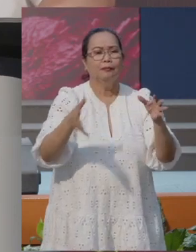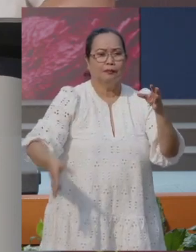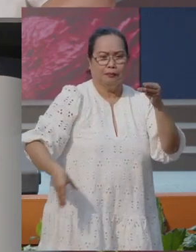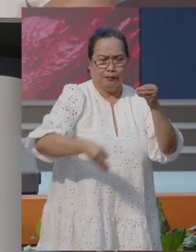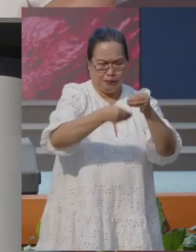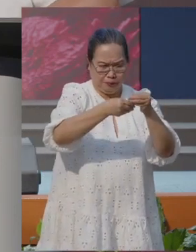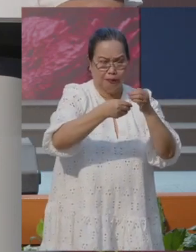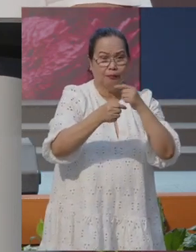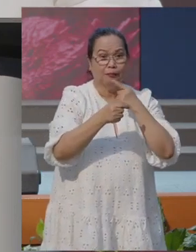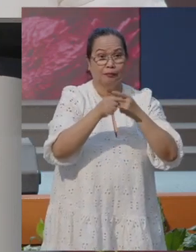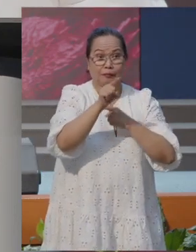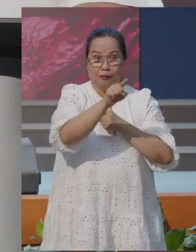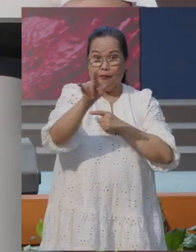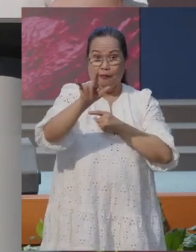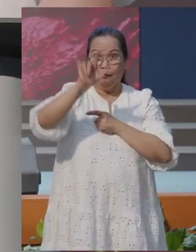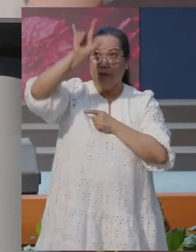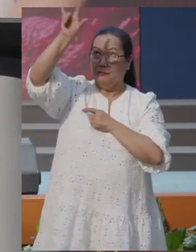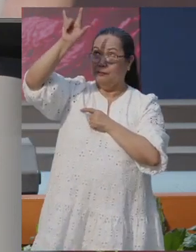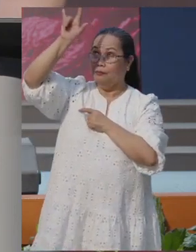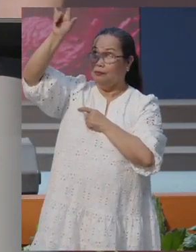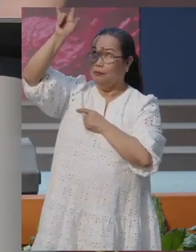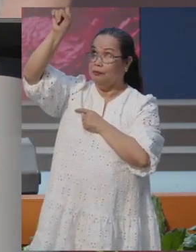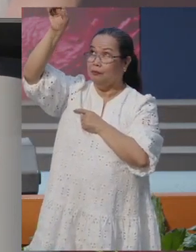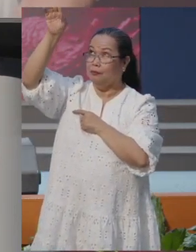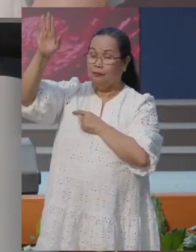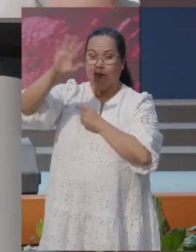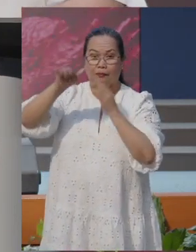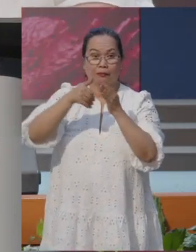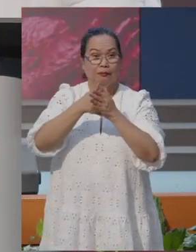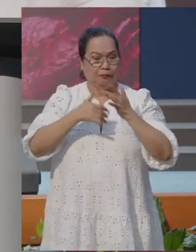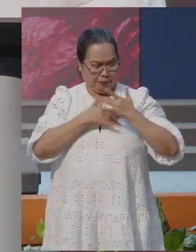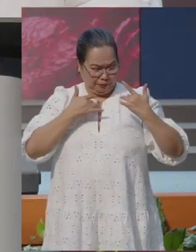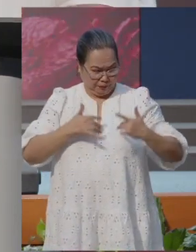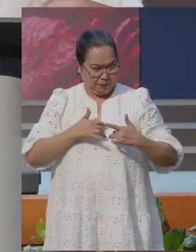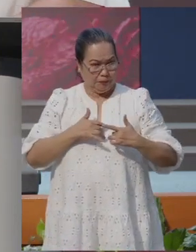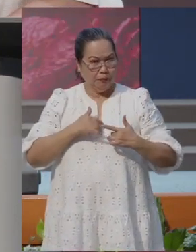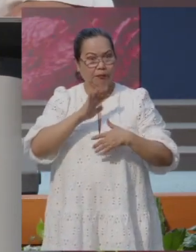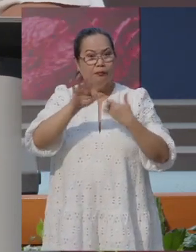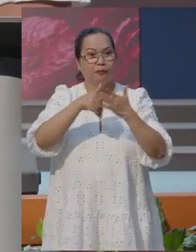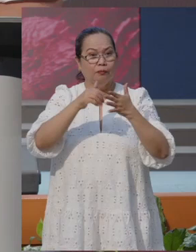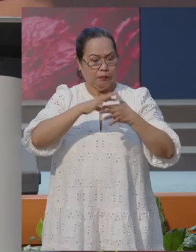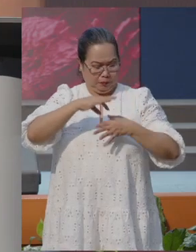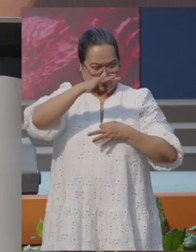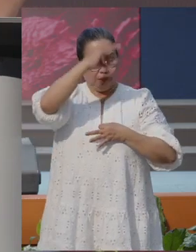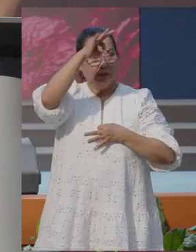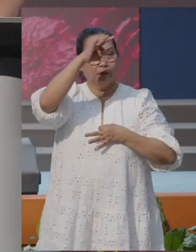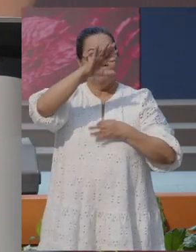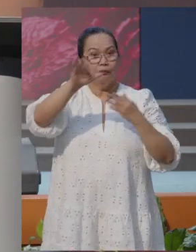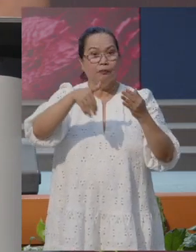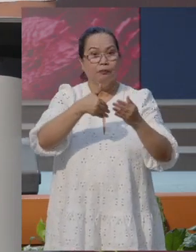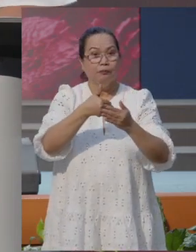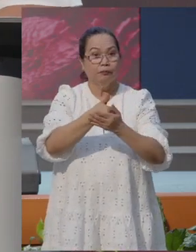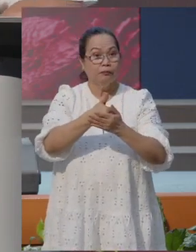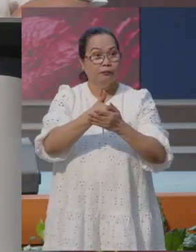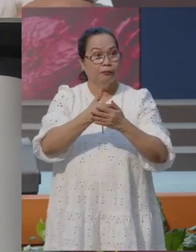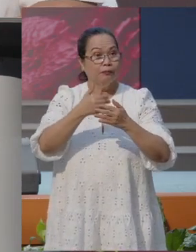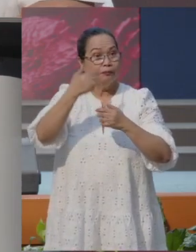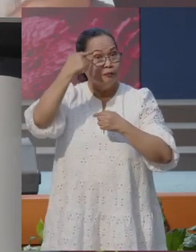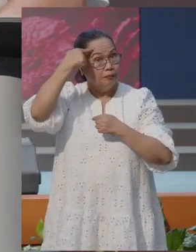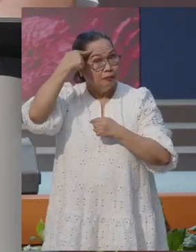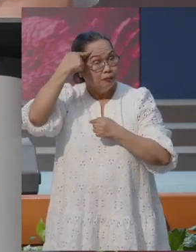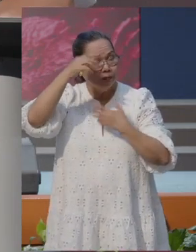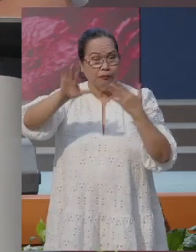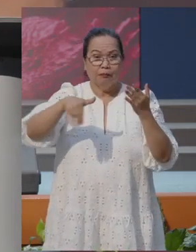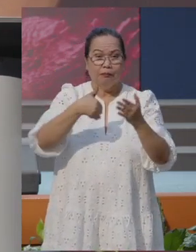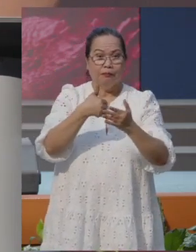pa. Sabi niya, "And you shall love the Lord your God with all your heart, with all your soul, with all your mind, and with